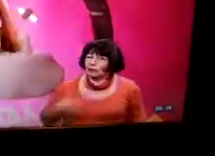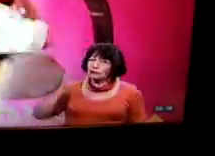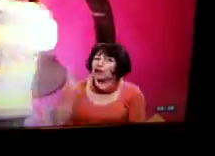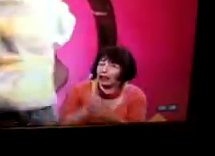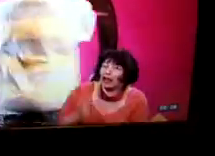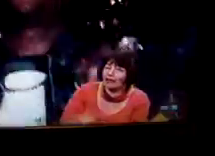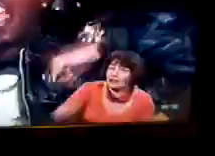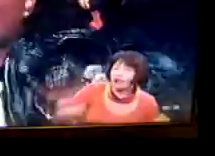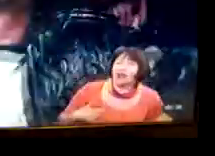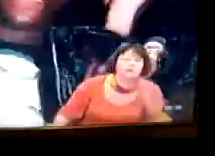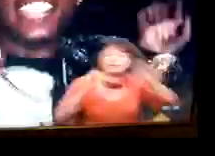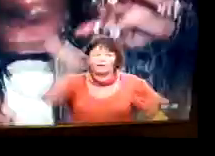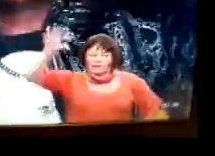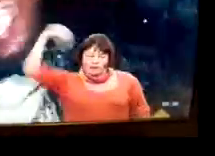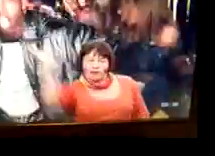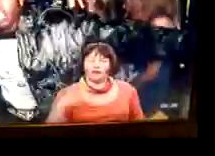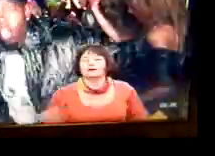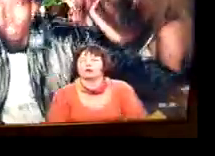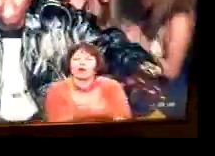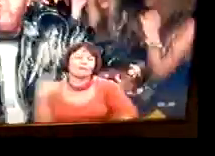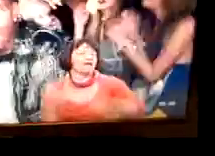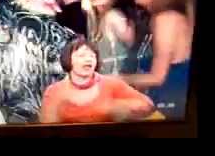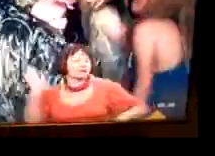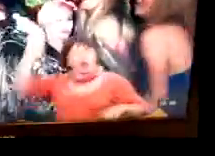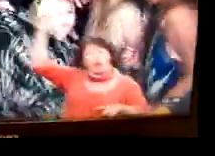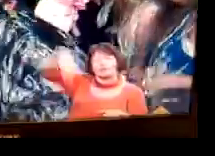you'll deal like that. I love it when you flex like that.